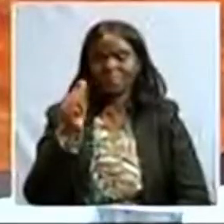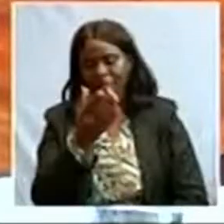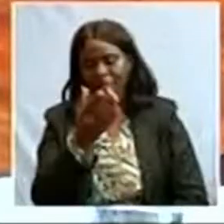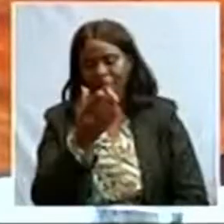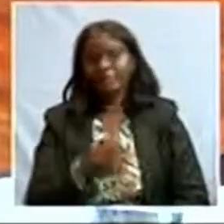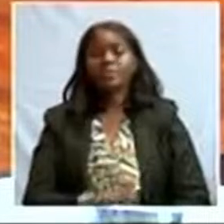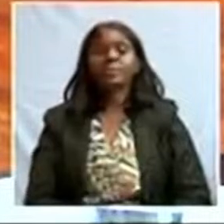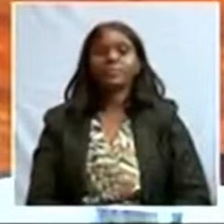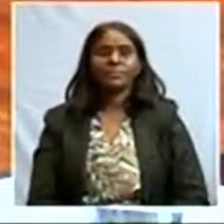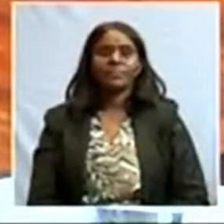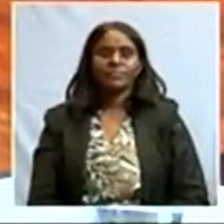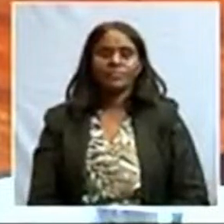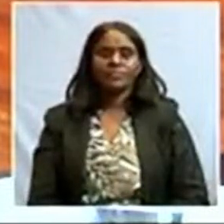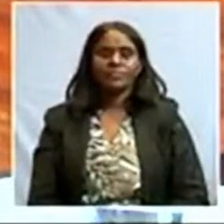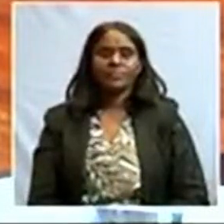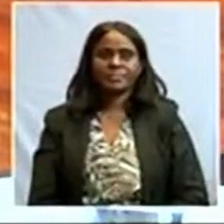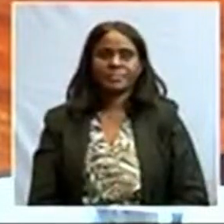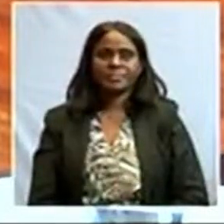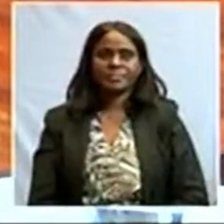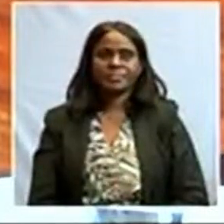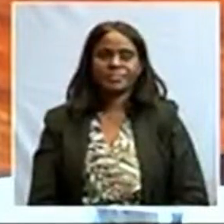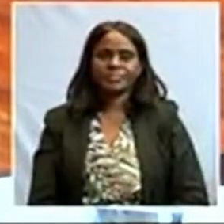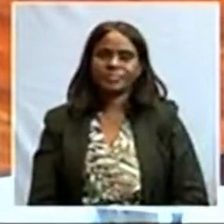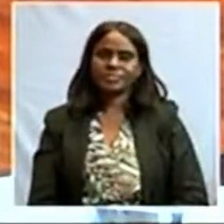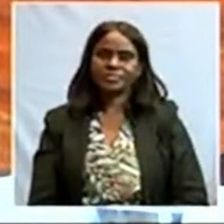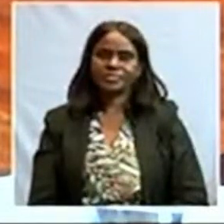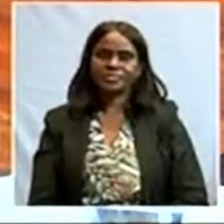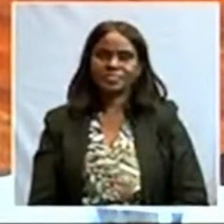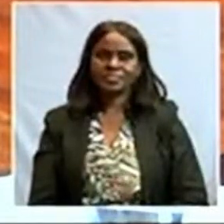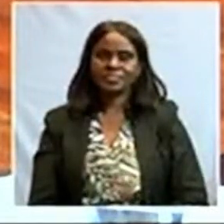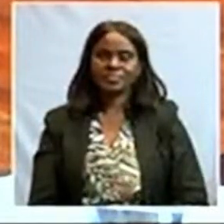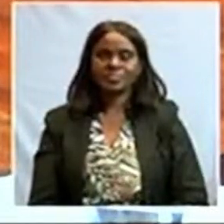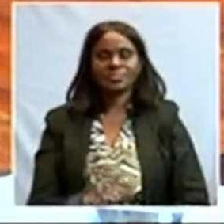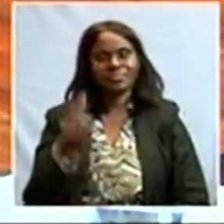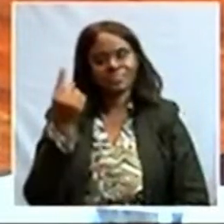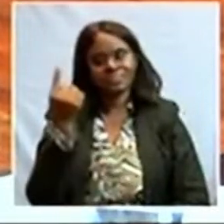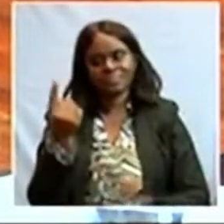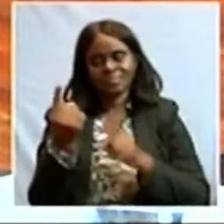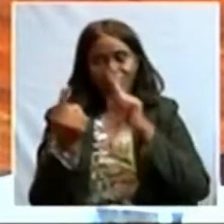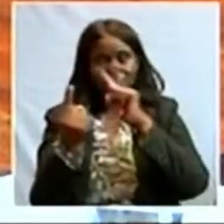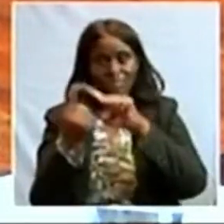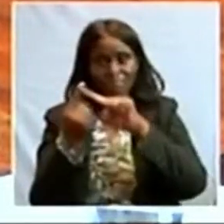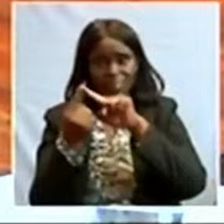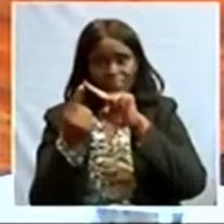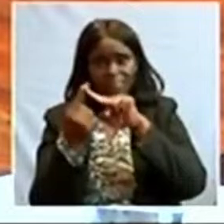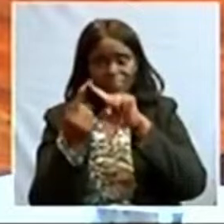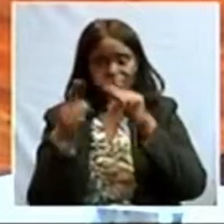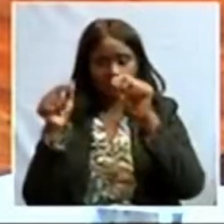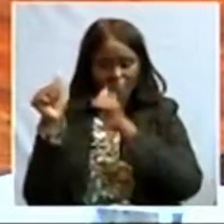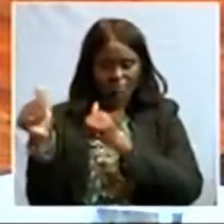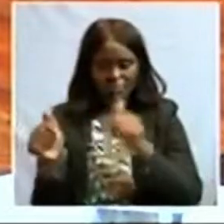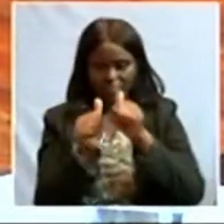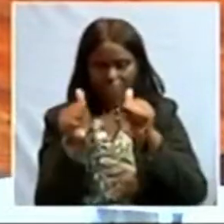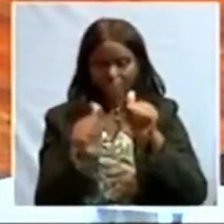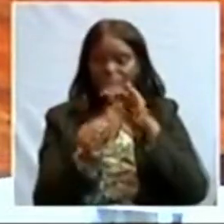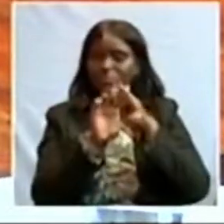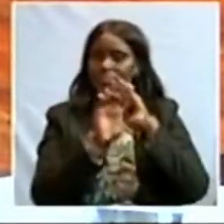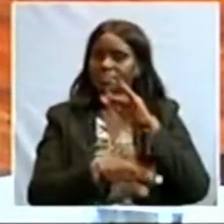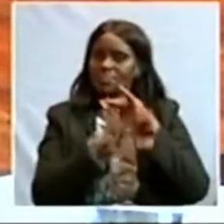Very straightforward. I think one of the activities